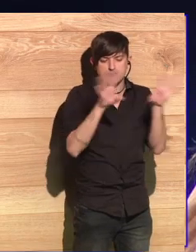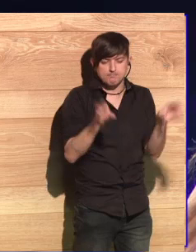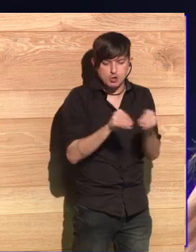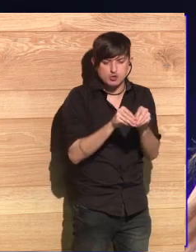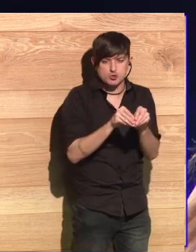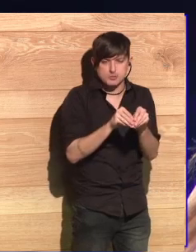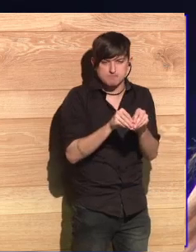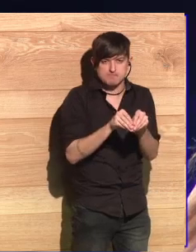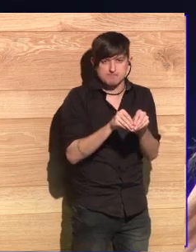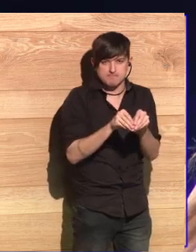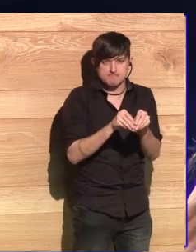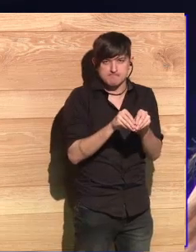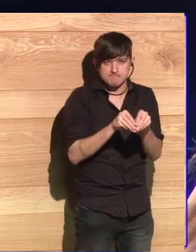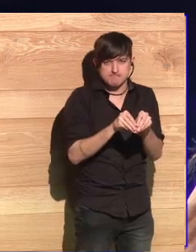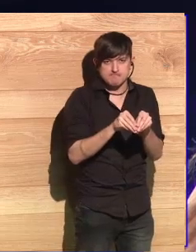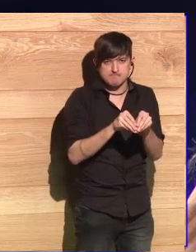evil is an